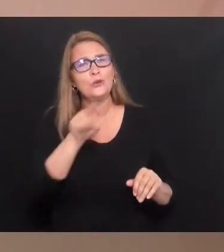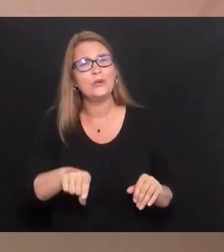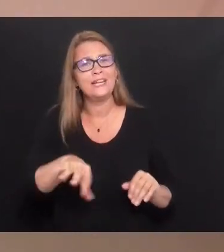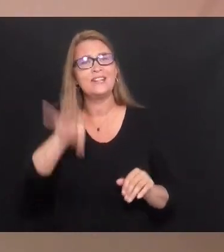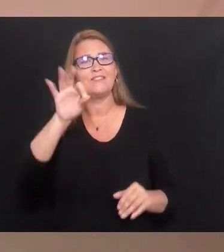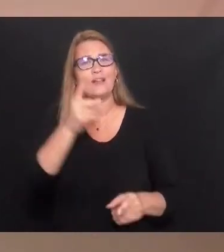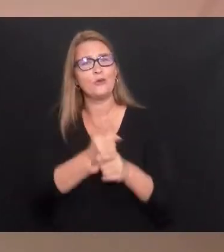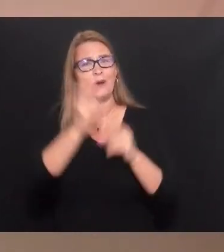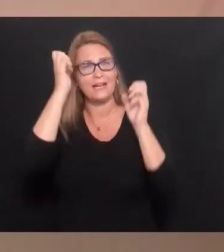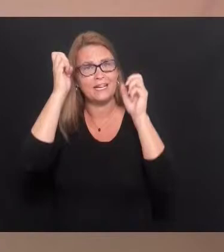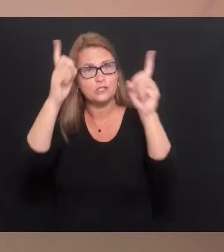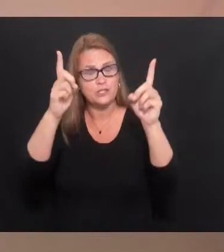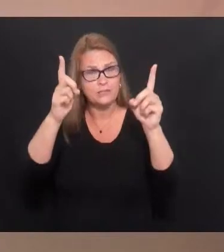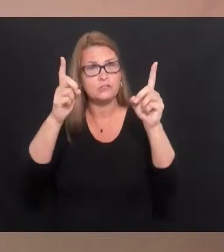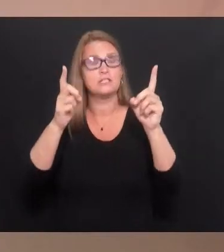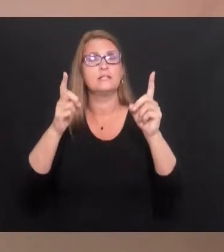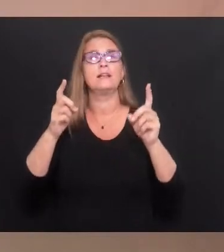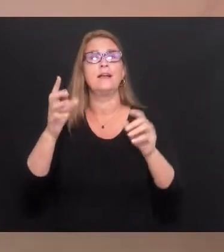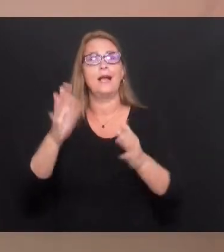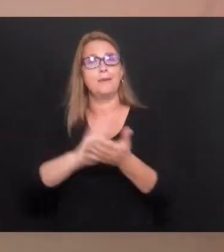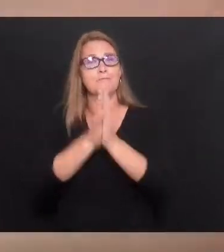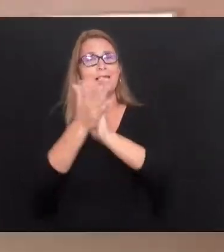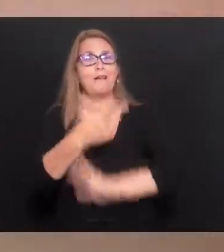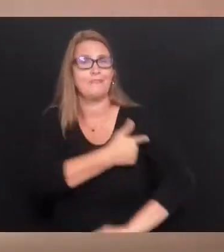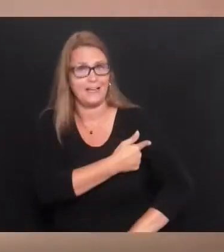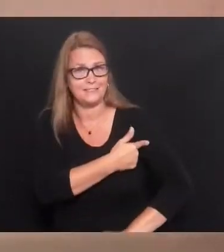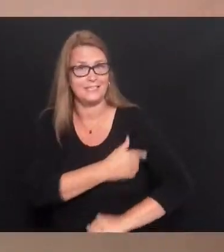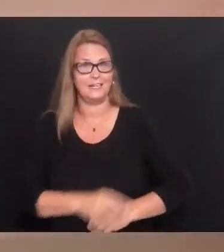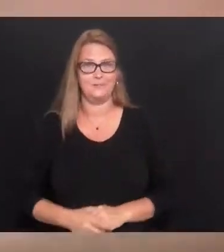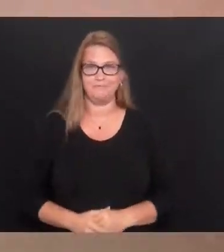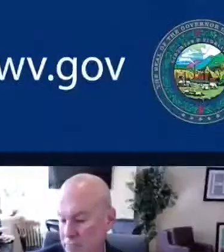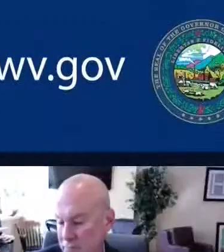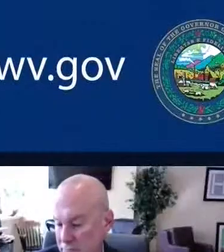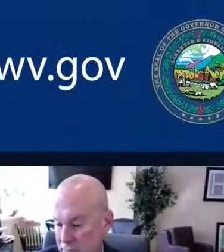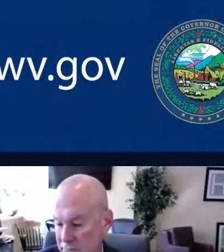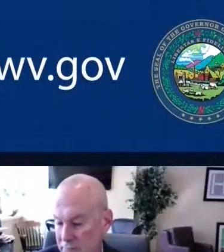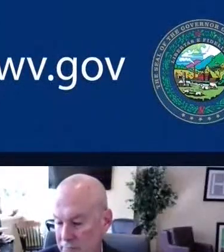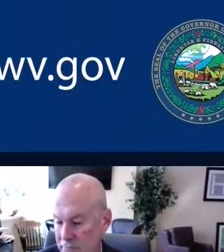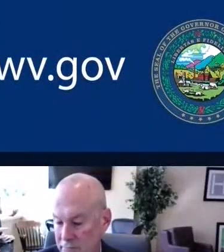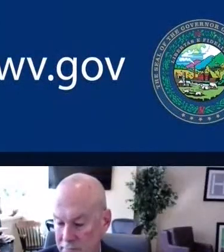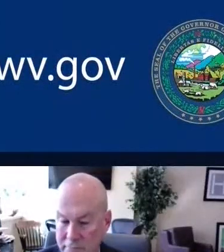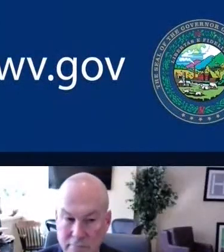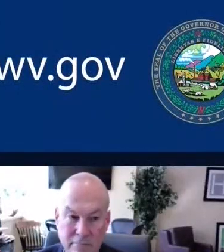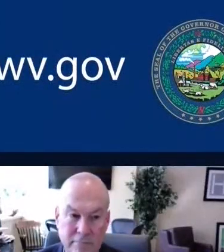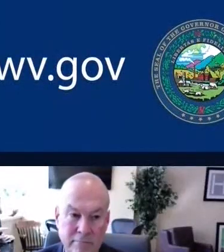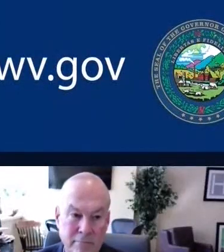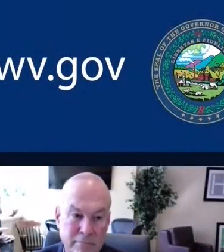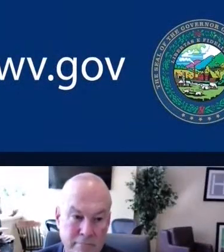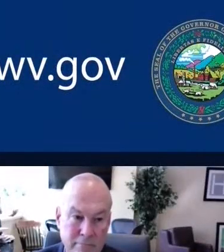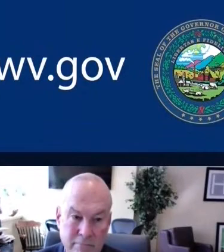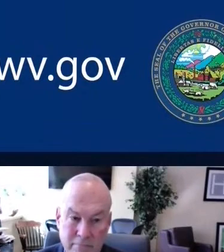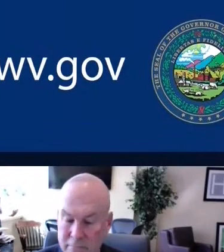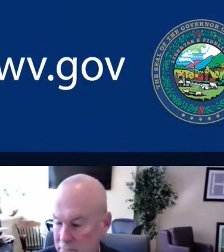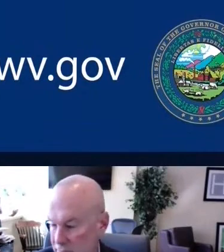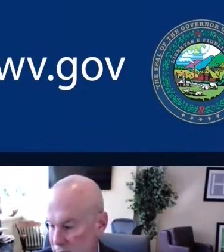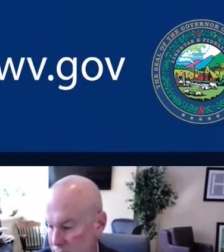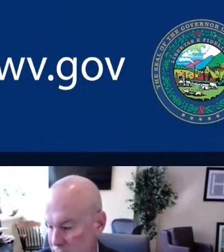the vaccine and get vaccinated. Thank you. Thank you, sir. Next to Dr. Ayn Amjad, our State Health Officer.